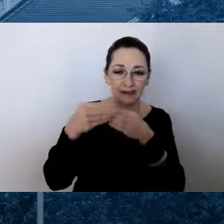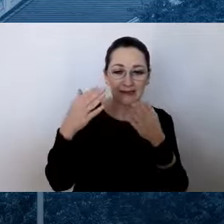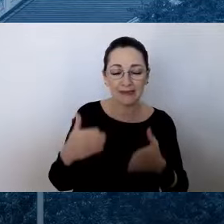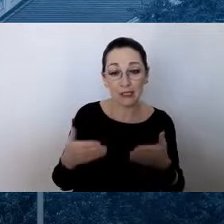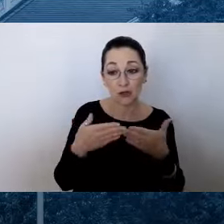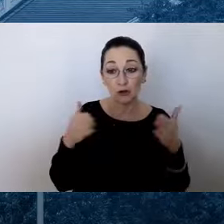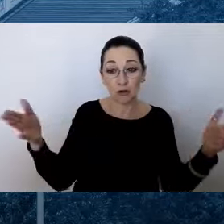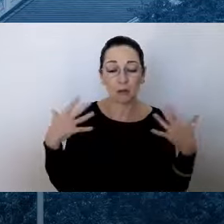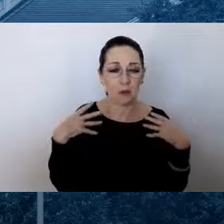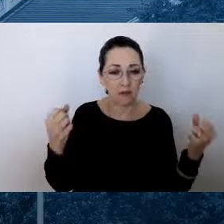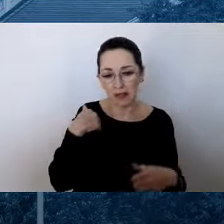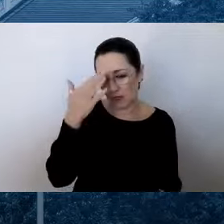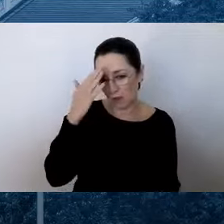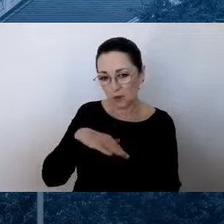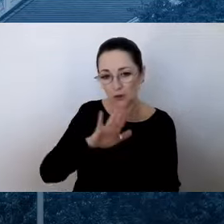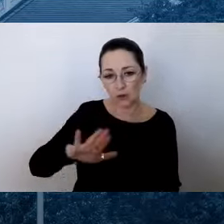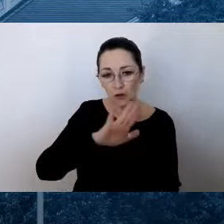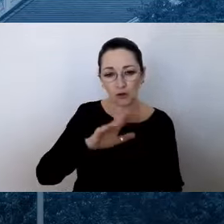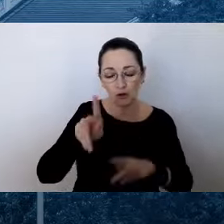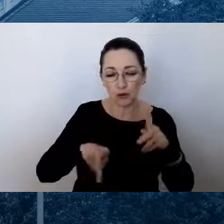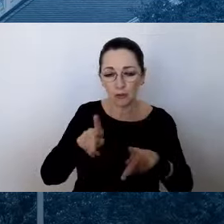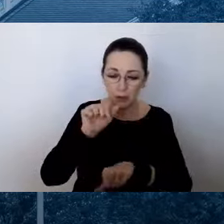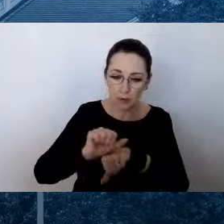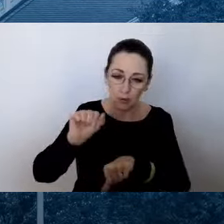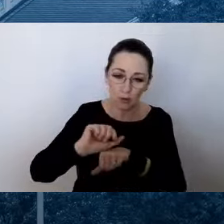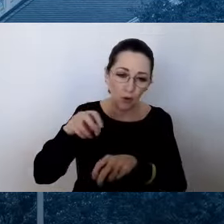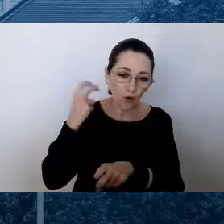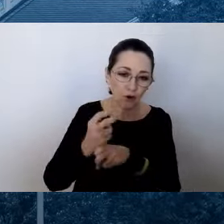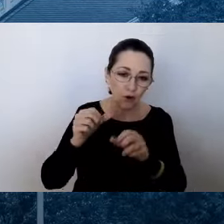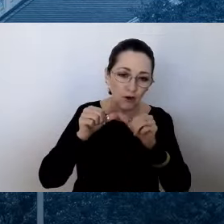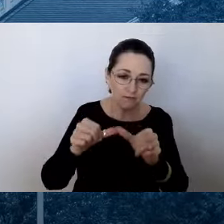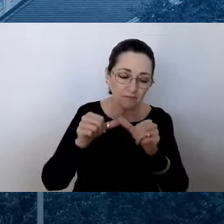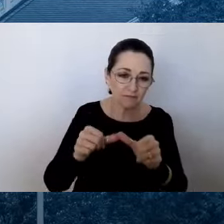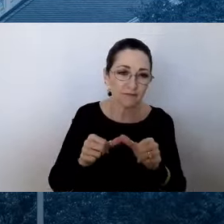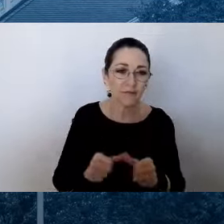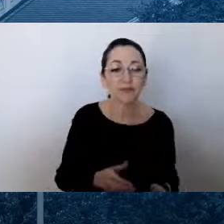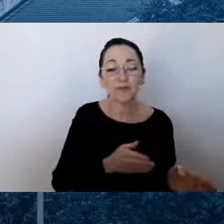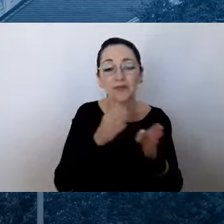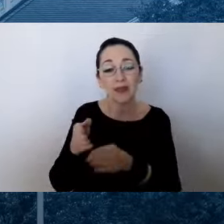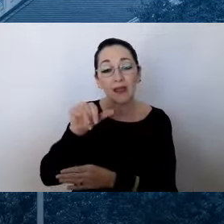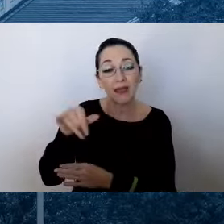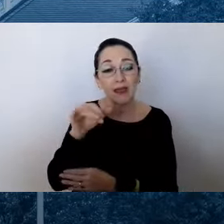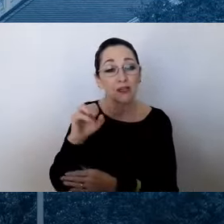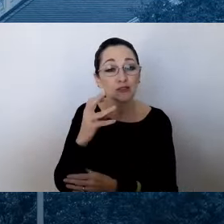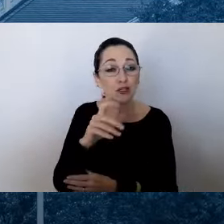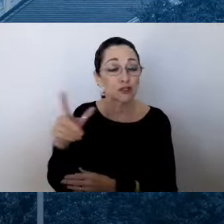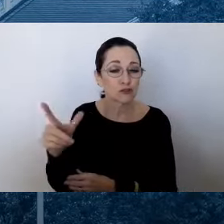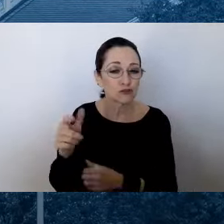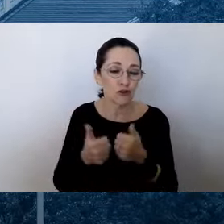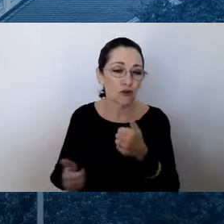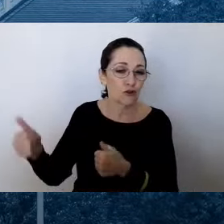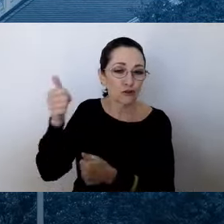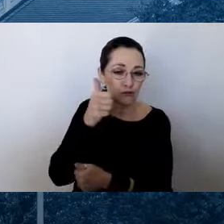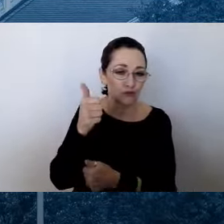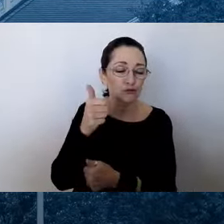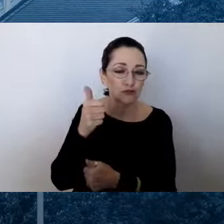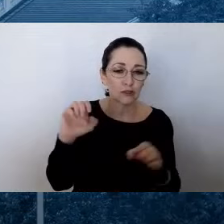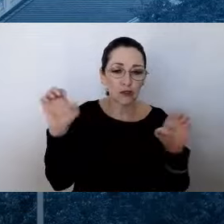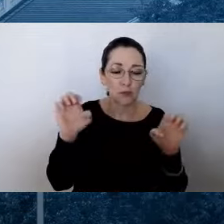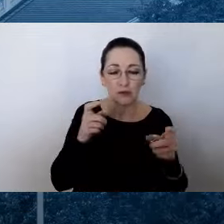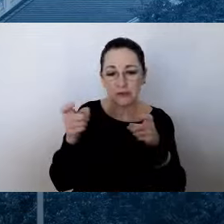continue to work hard. AJ Shaw, the Director of the Delaware Emergency Management Agency, who's shouldered so